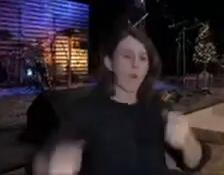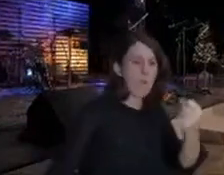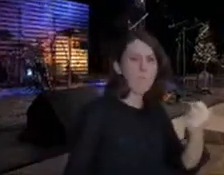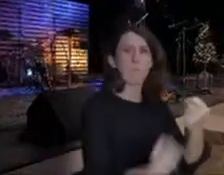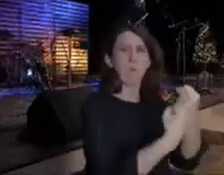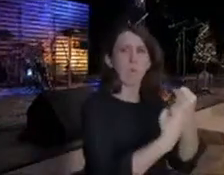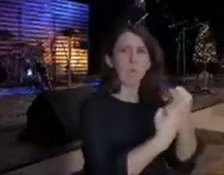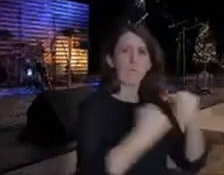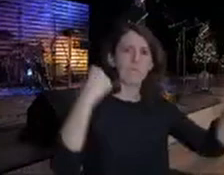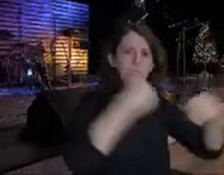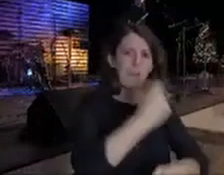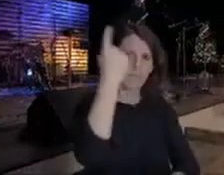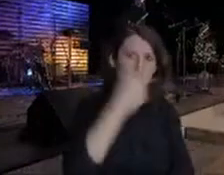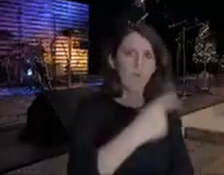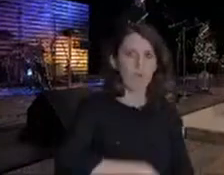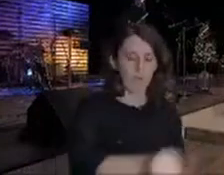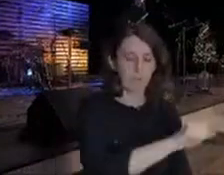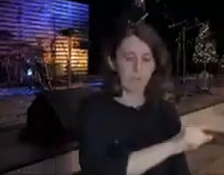to